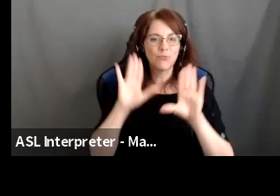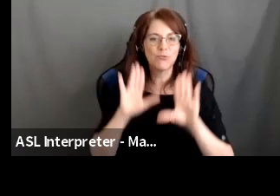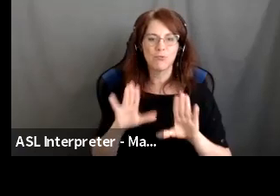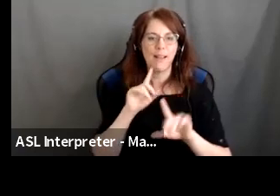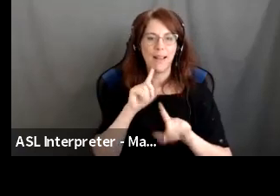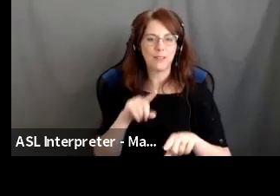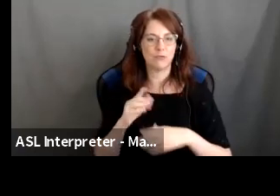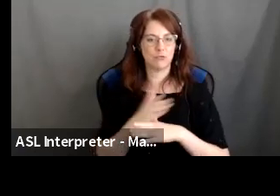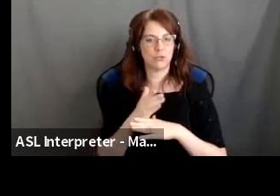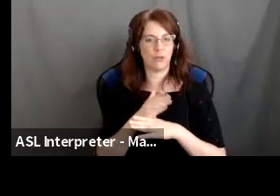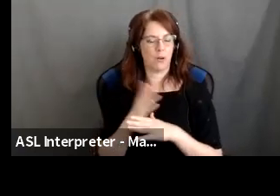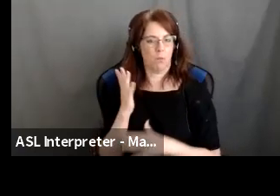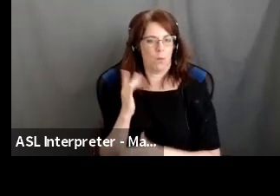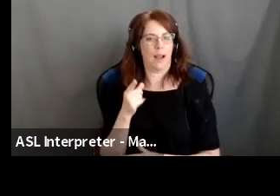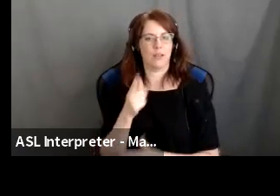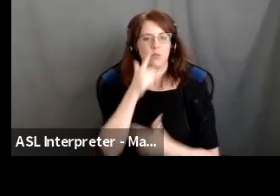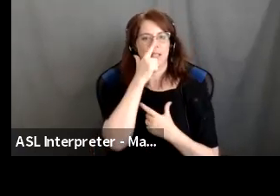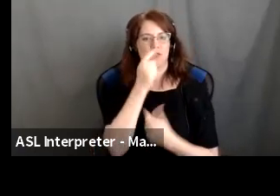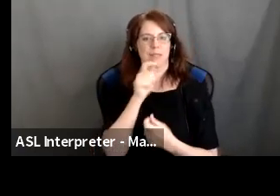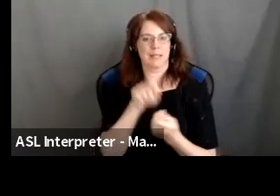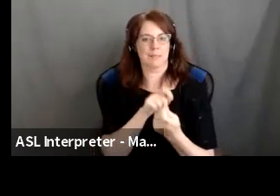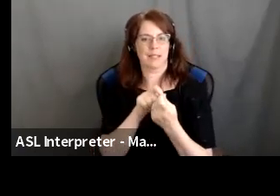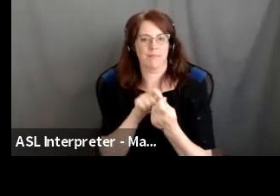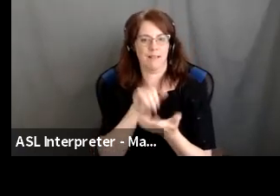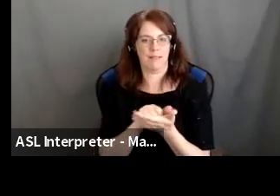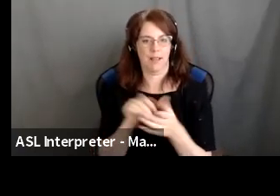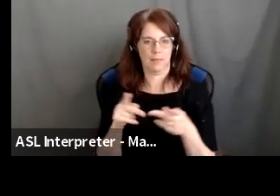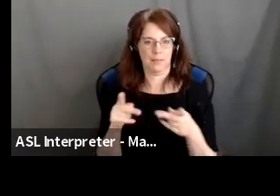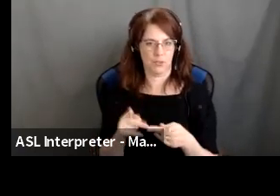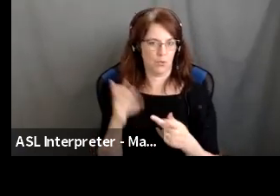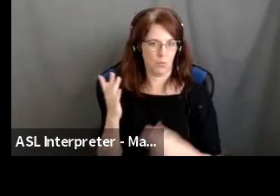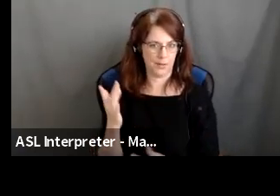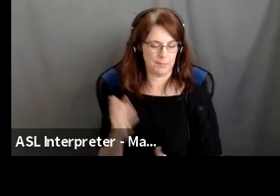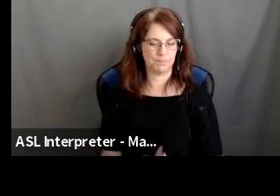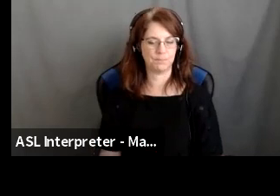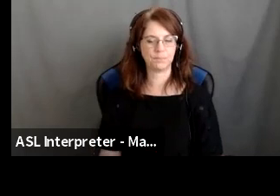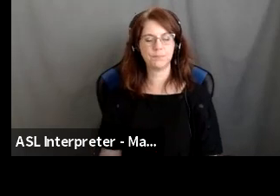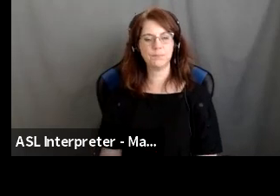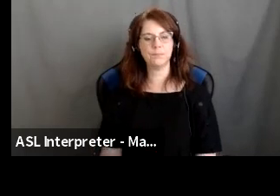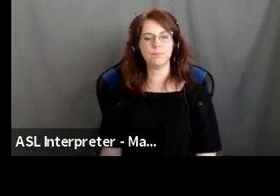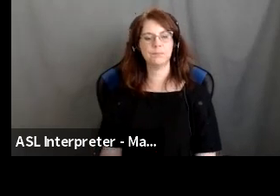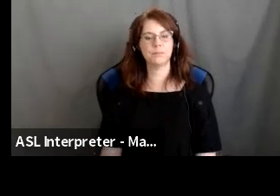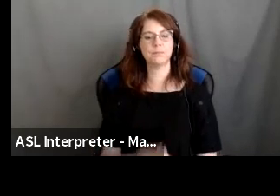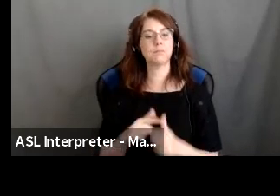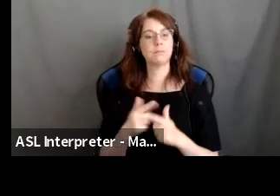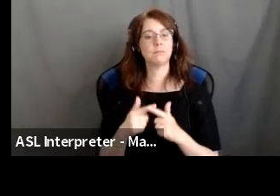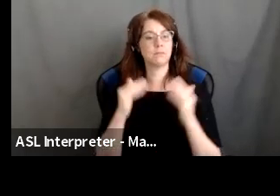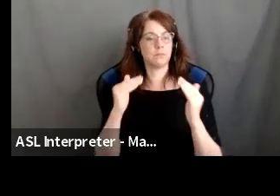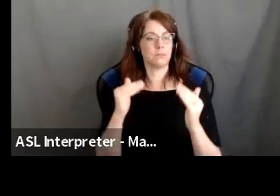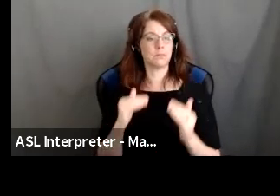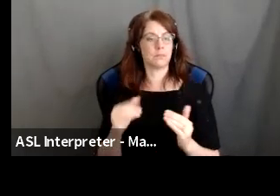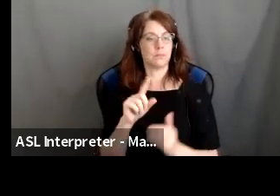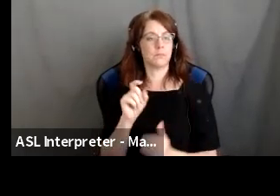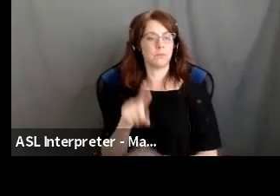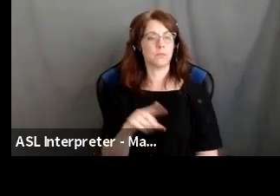why are you interested specifically in this position. And then our next question brings us